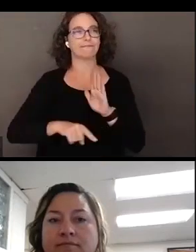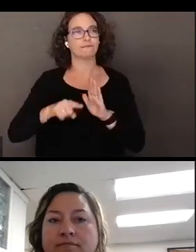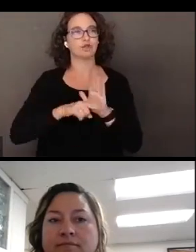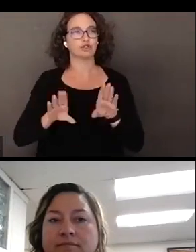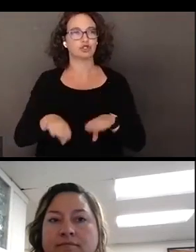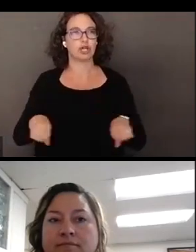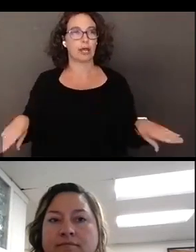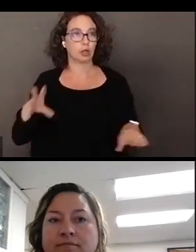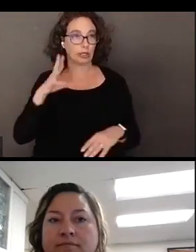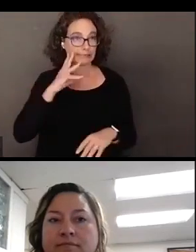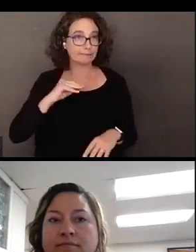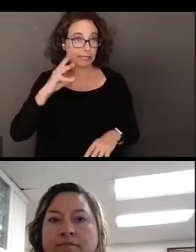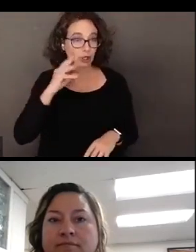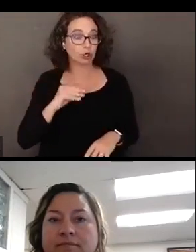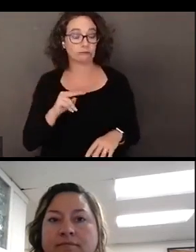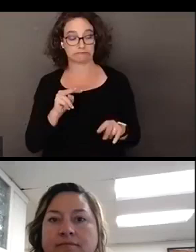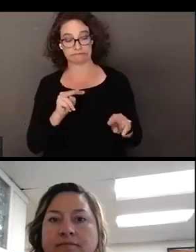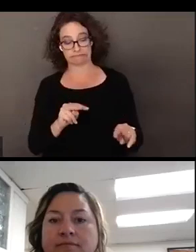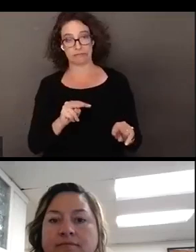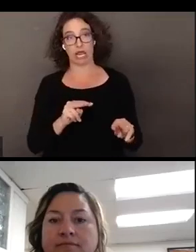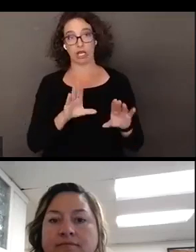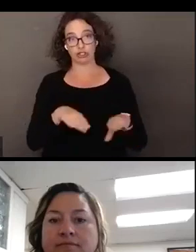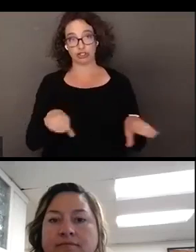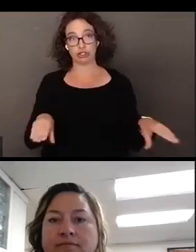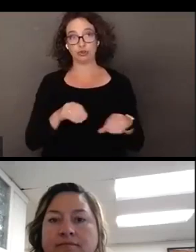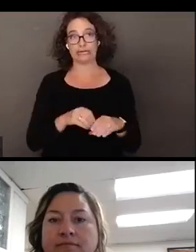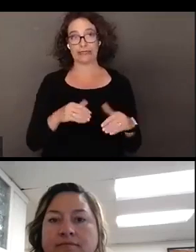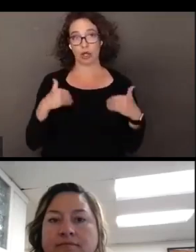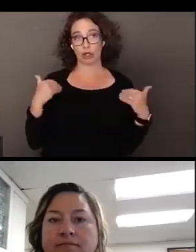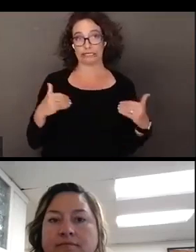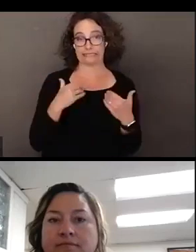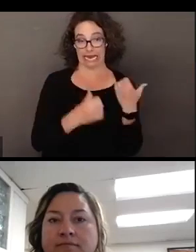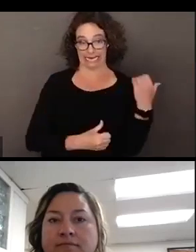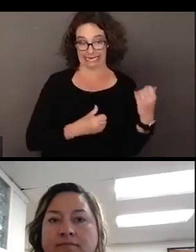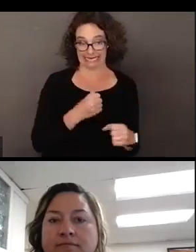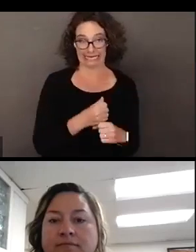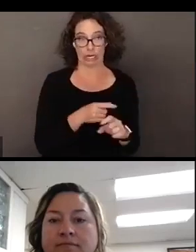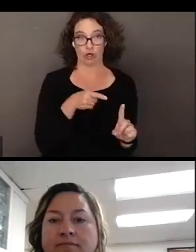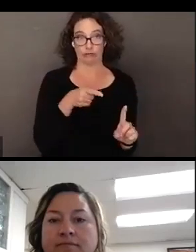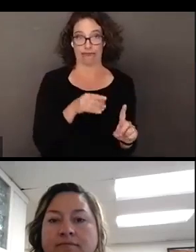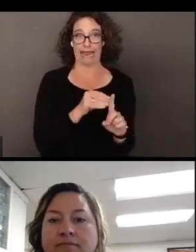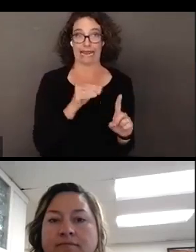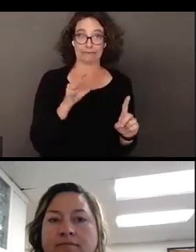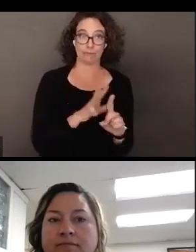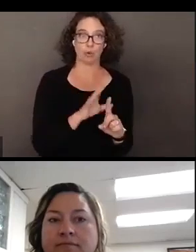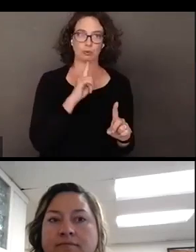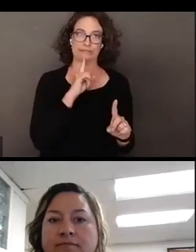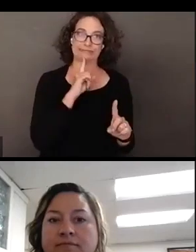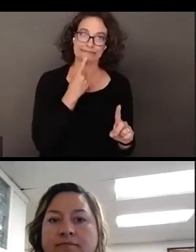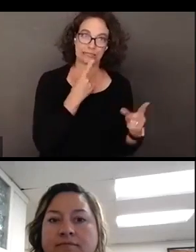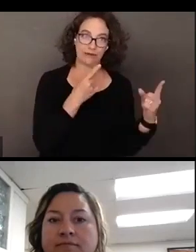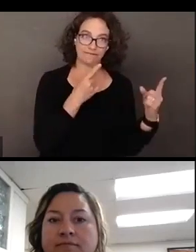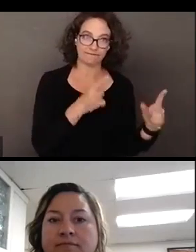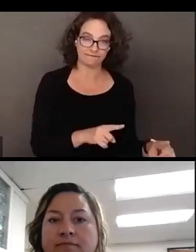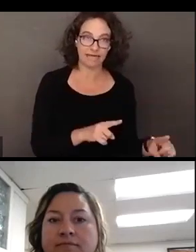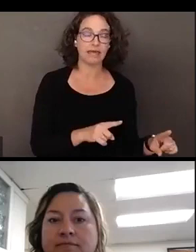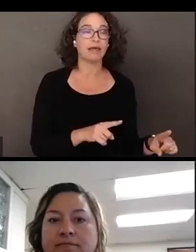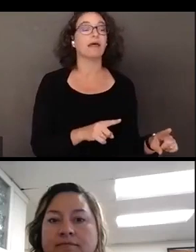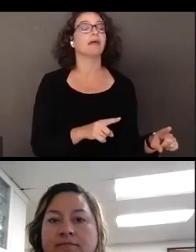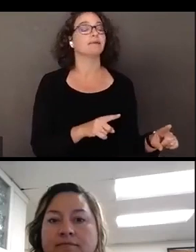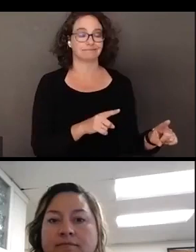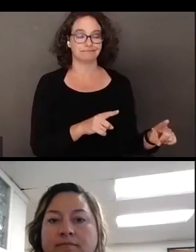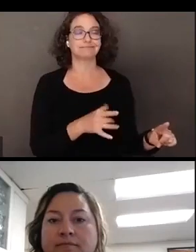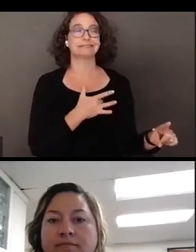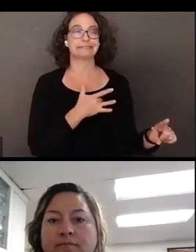at people in their formatory years exposed to significant events statistically have a much